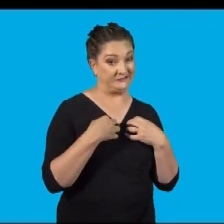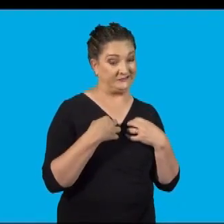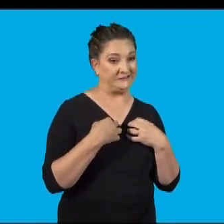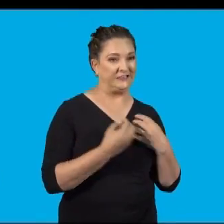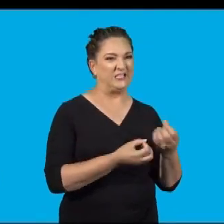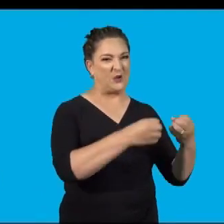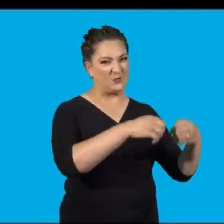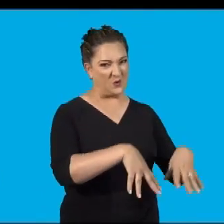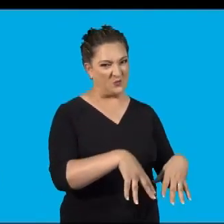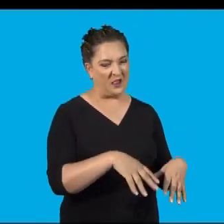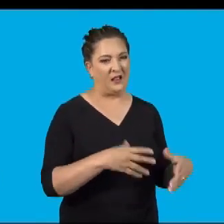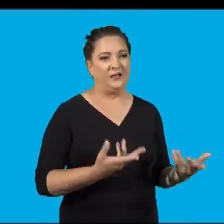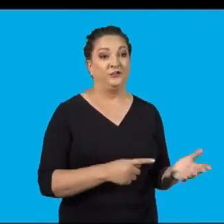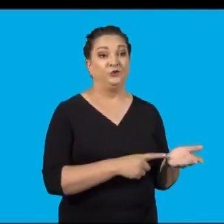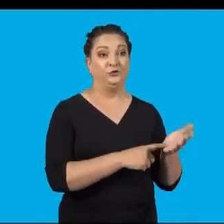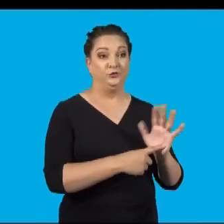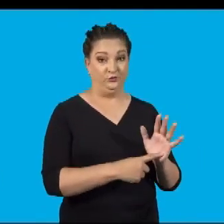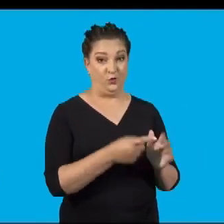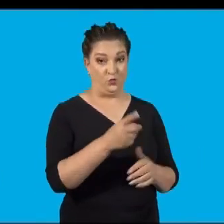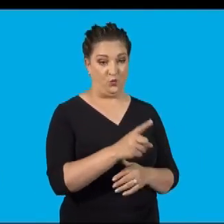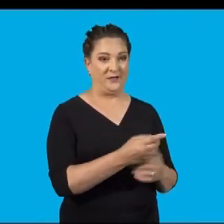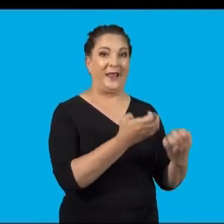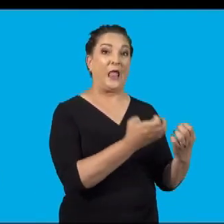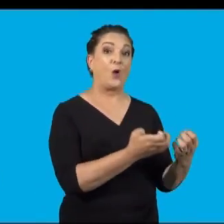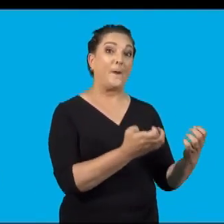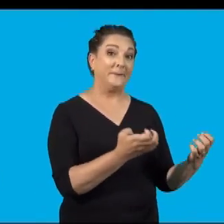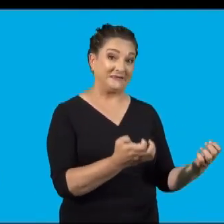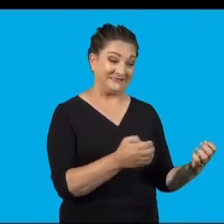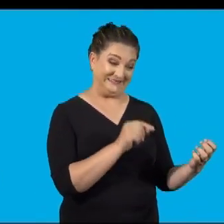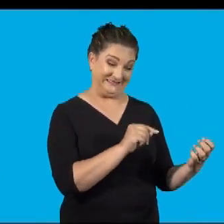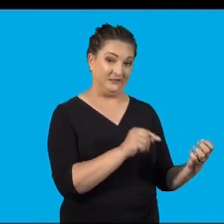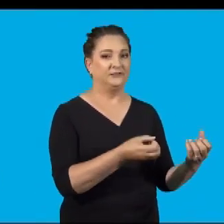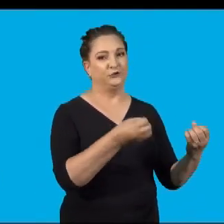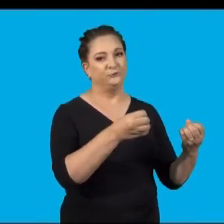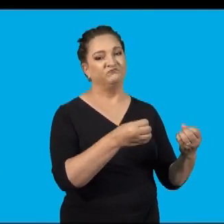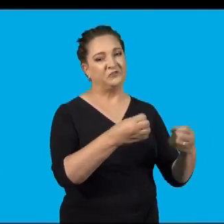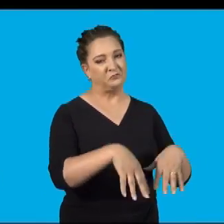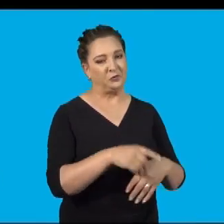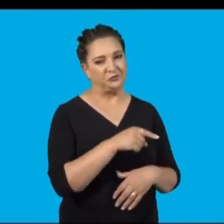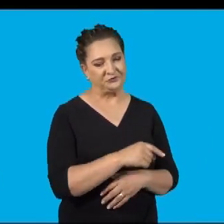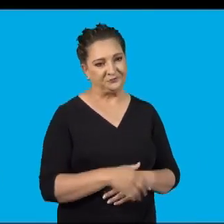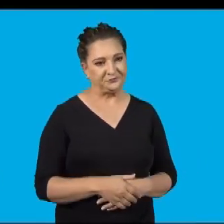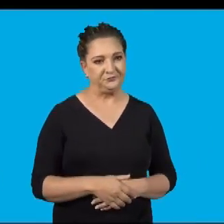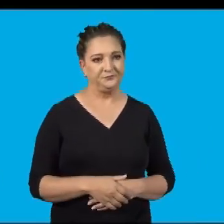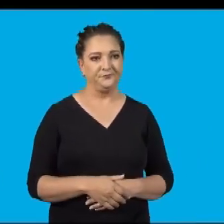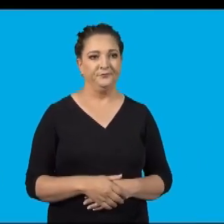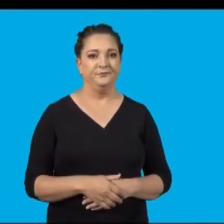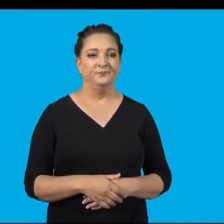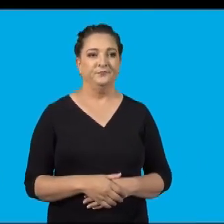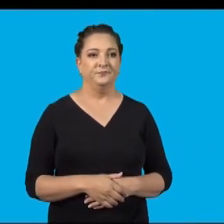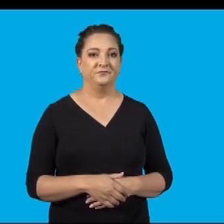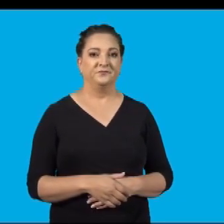asset disposal, you know that you come here and what do you say? Equipment. This is what we're disposing, isn't it?